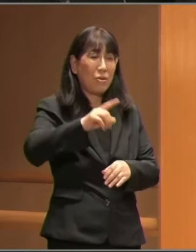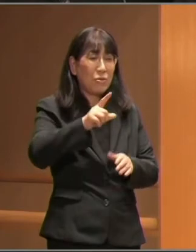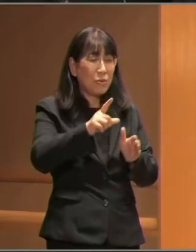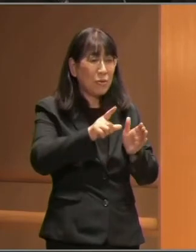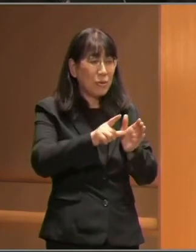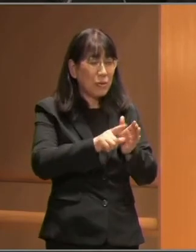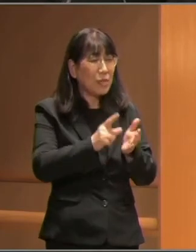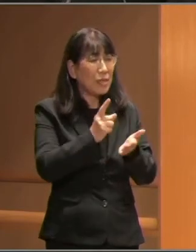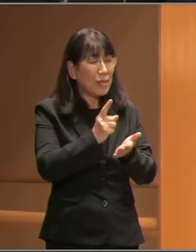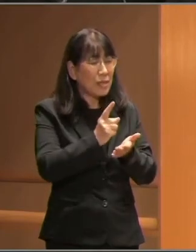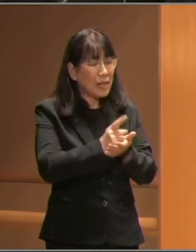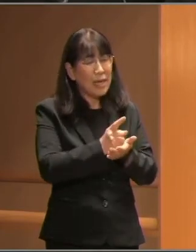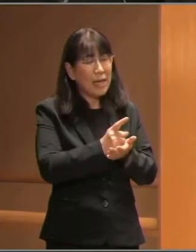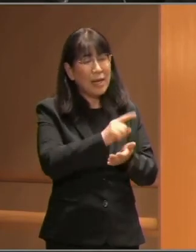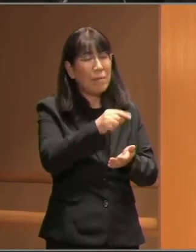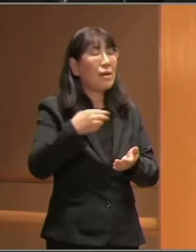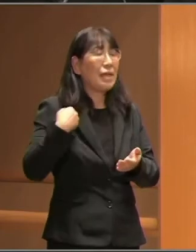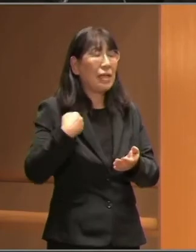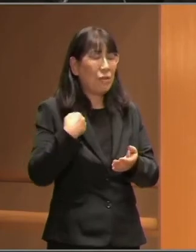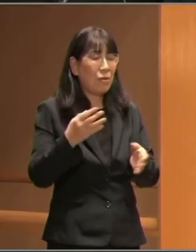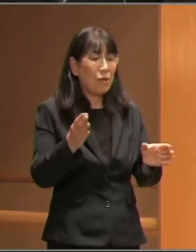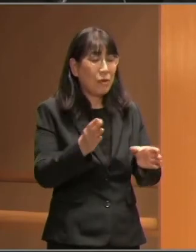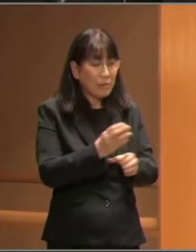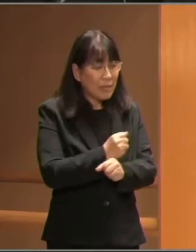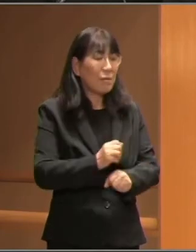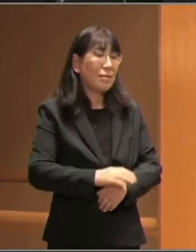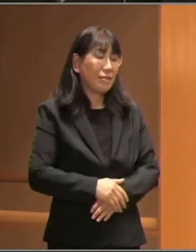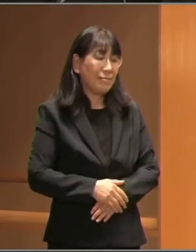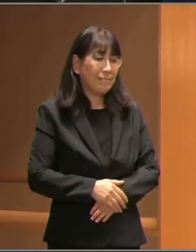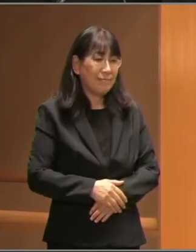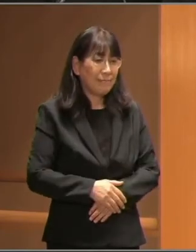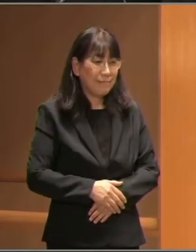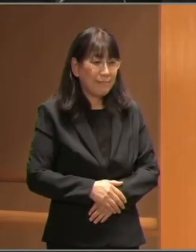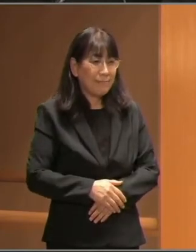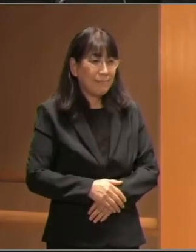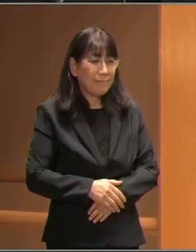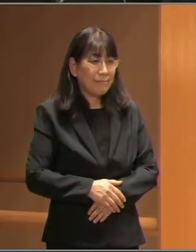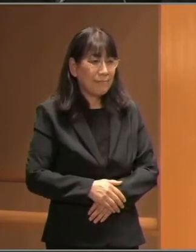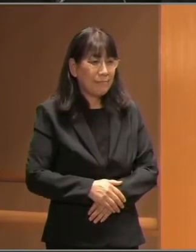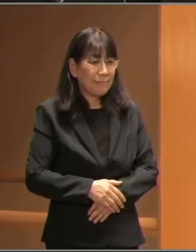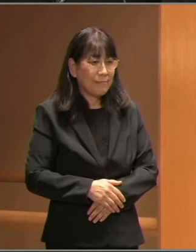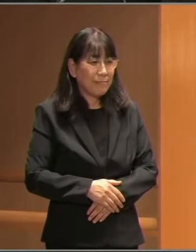probably temporarily we lost good light.